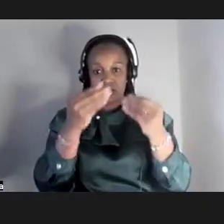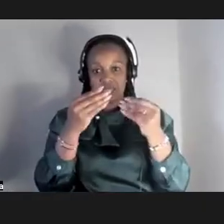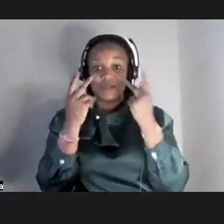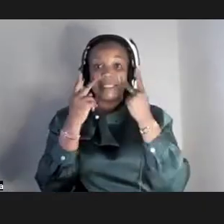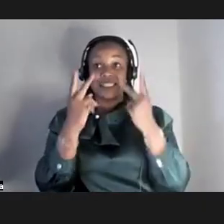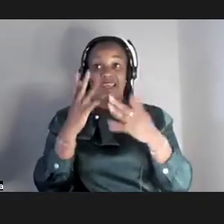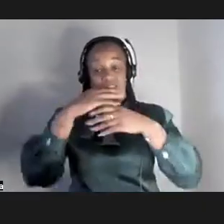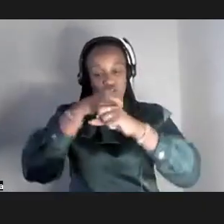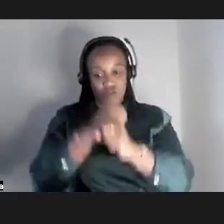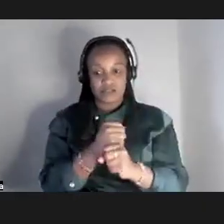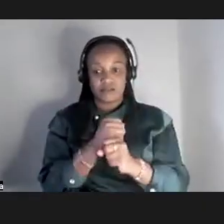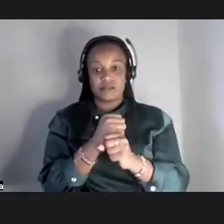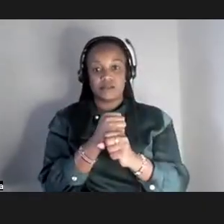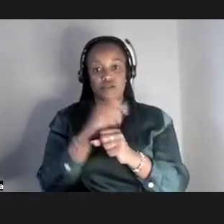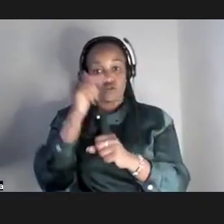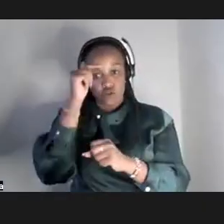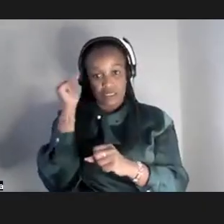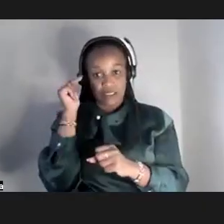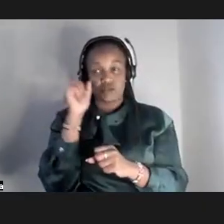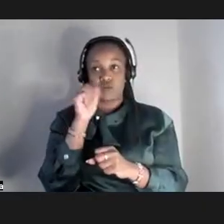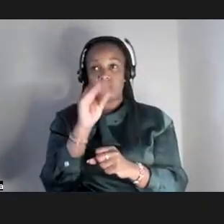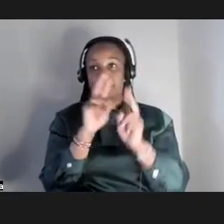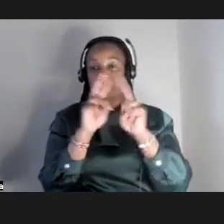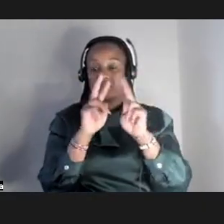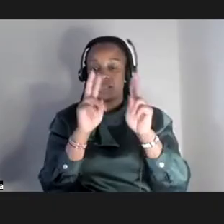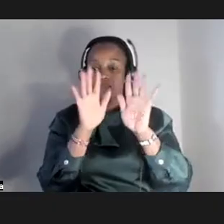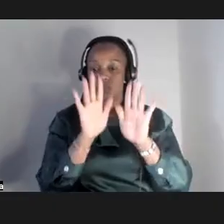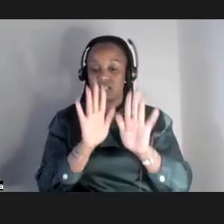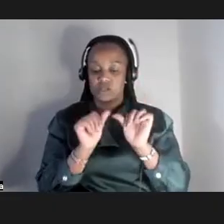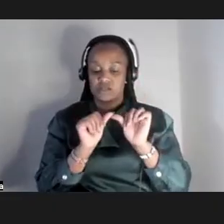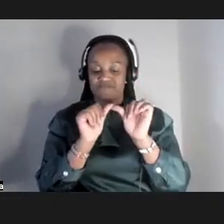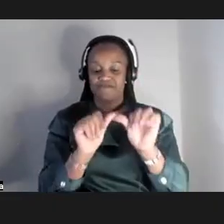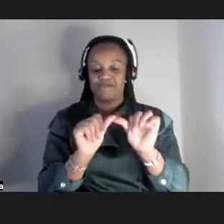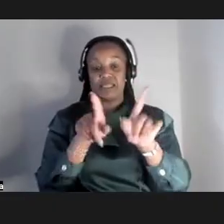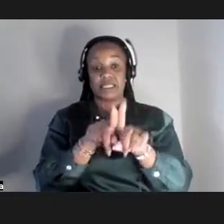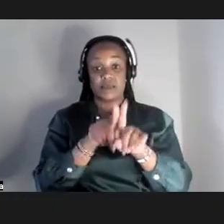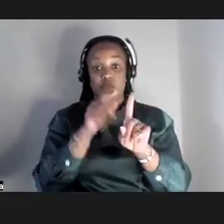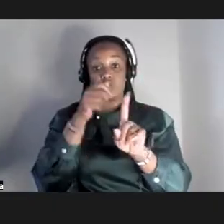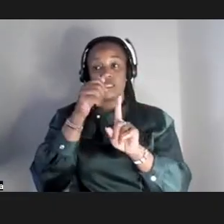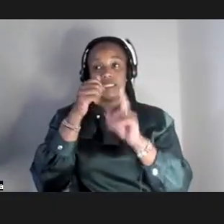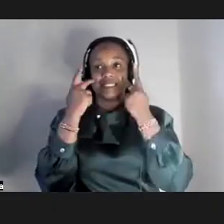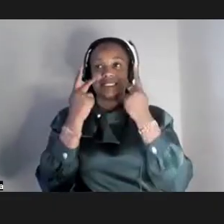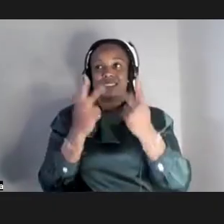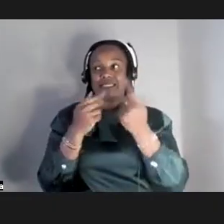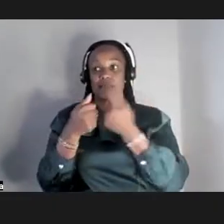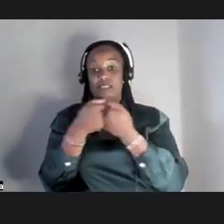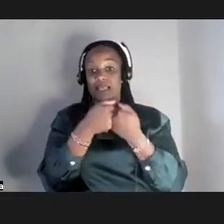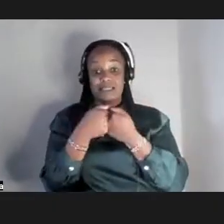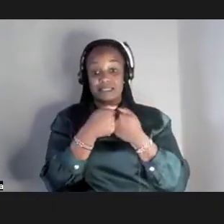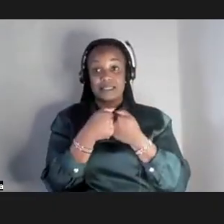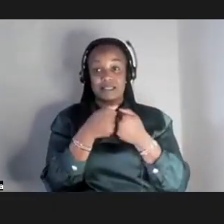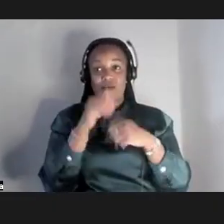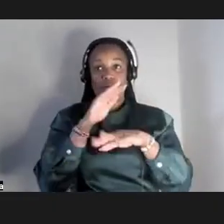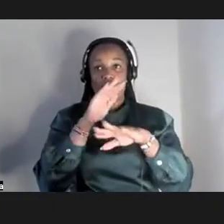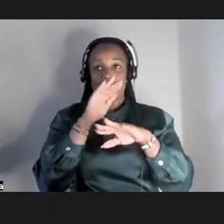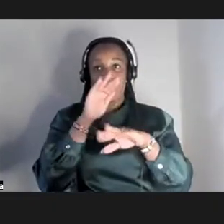public sees them as trusted sources. So it's really important that we maintain that. But we see a lot of pushback on this issue and a lot of other issues.